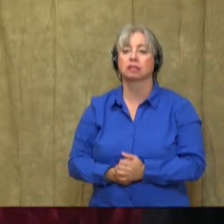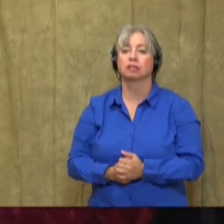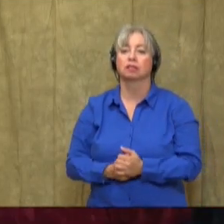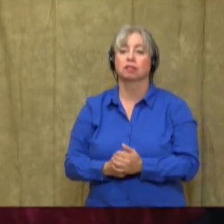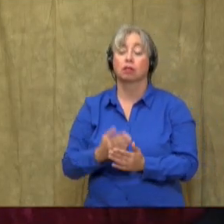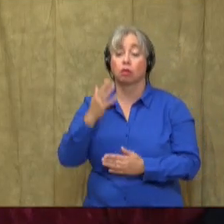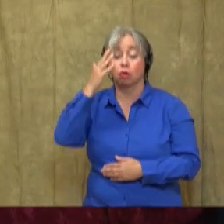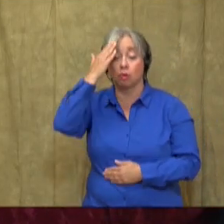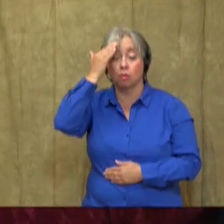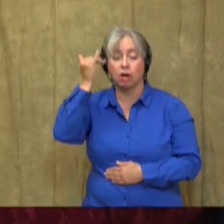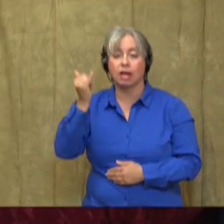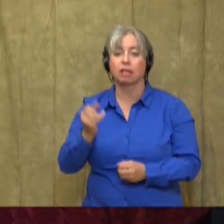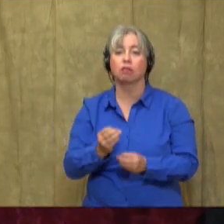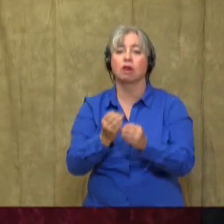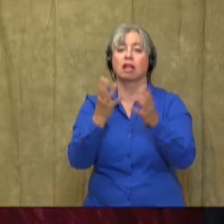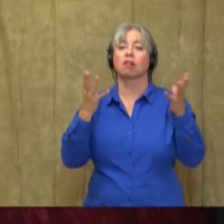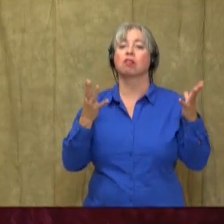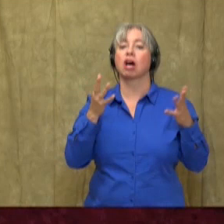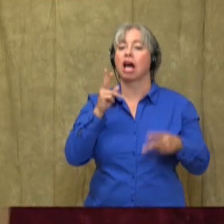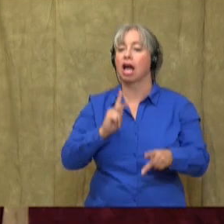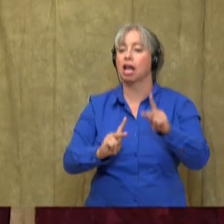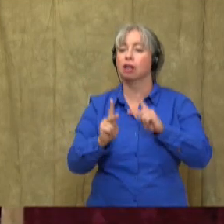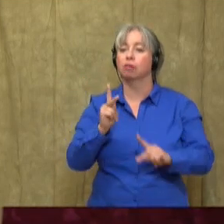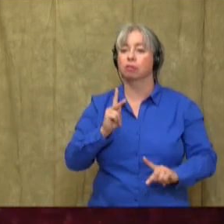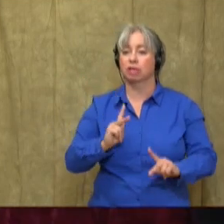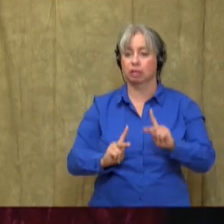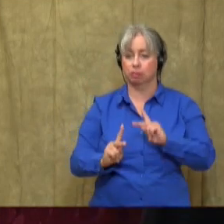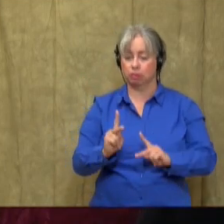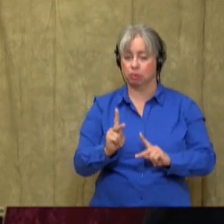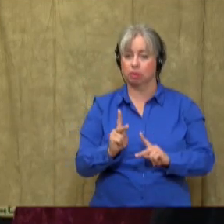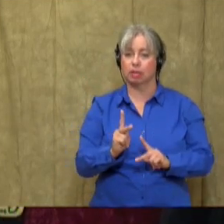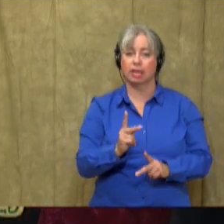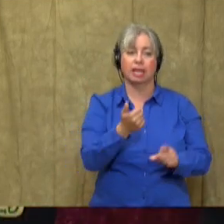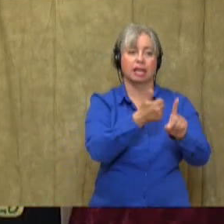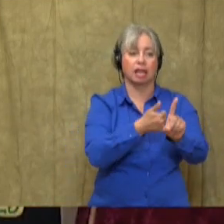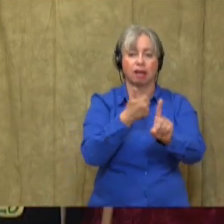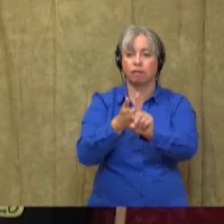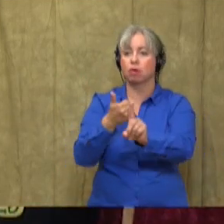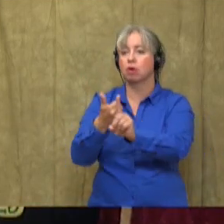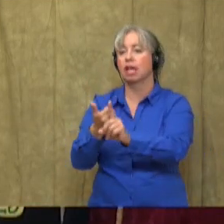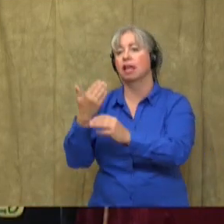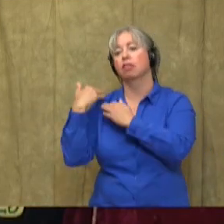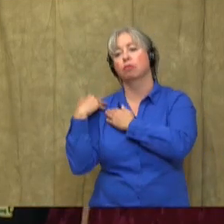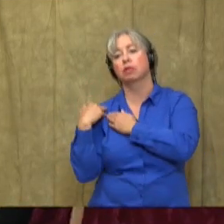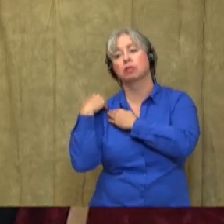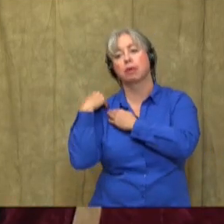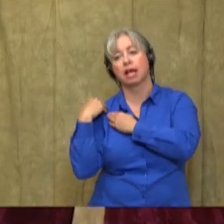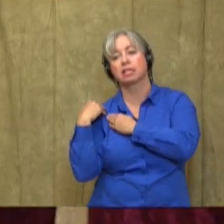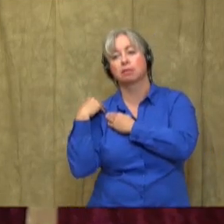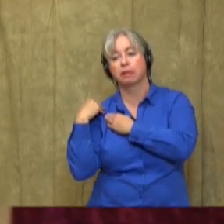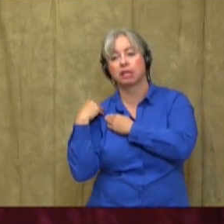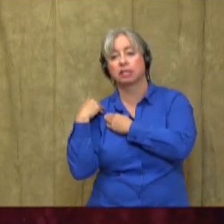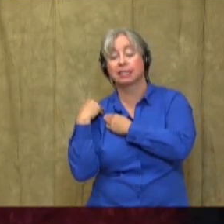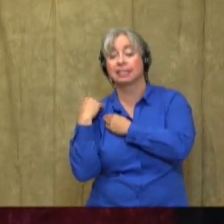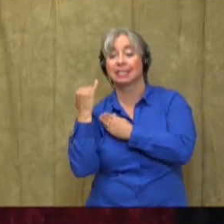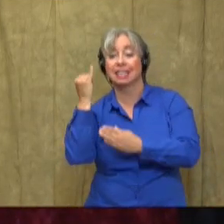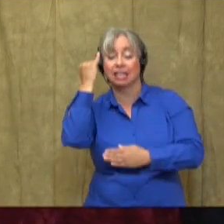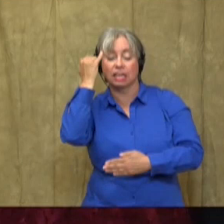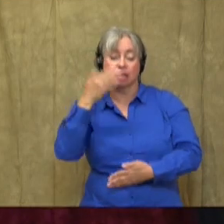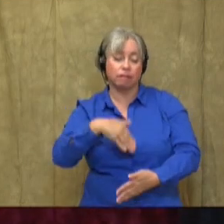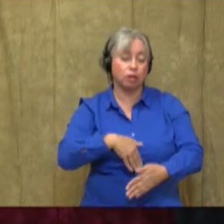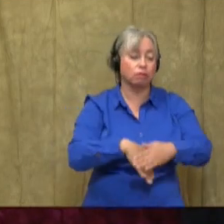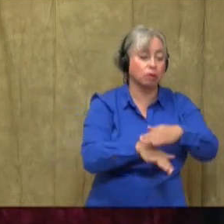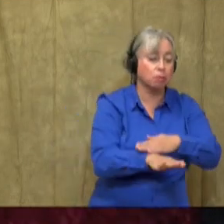had a large population of people and everybody had their responsibilities. The thing is, if you were born into a certain